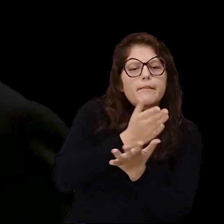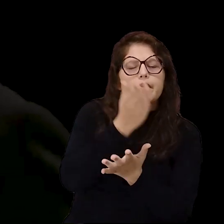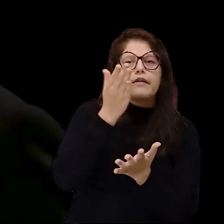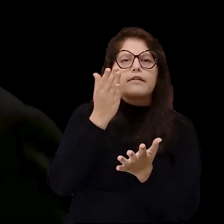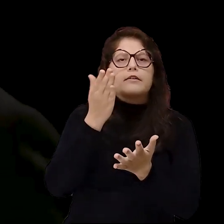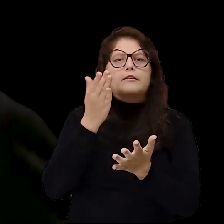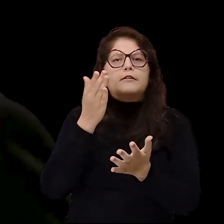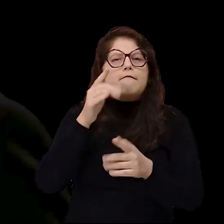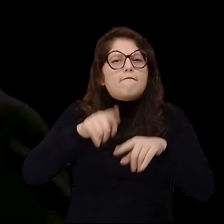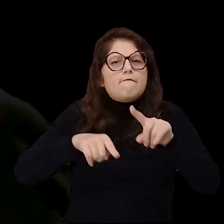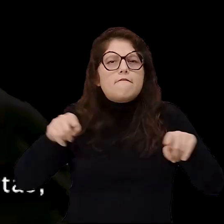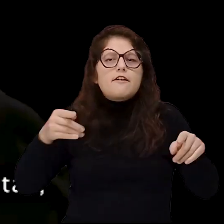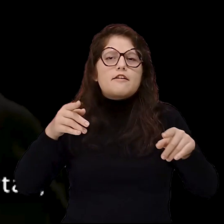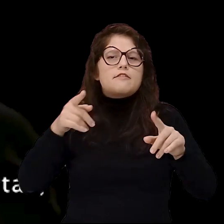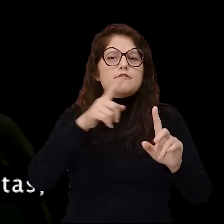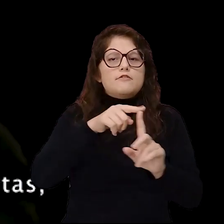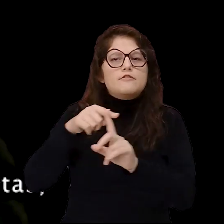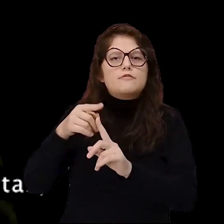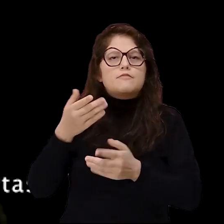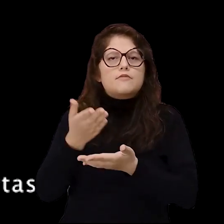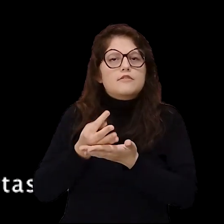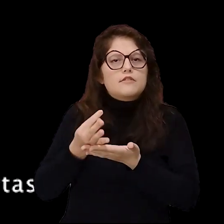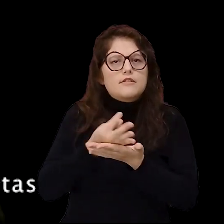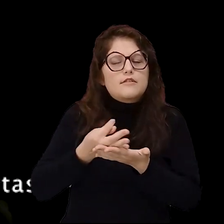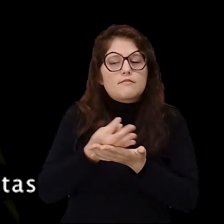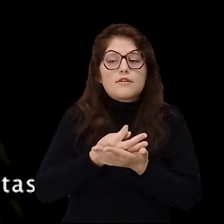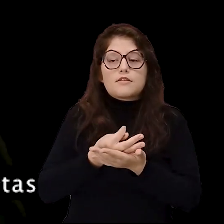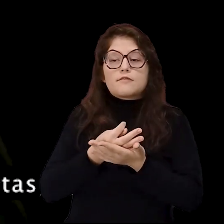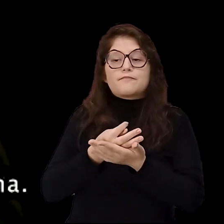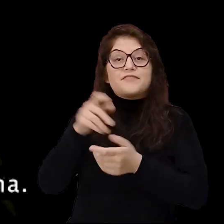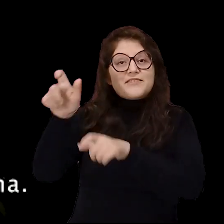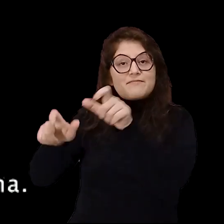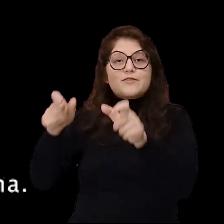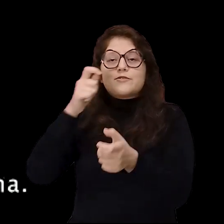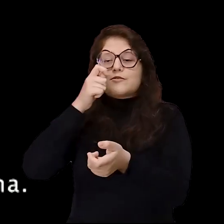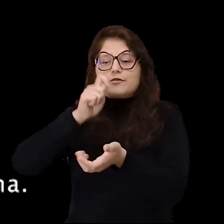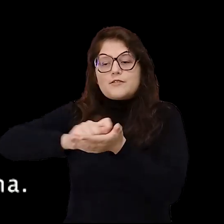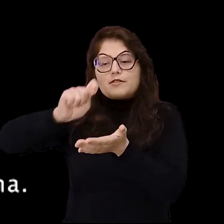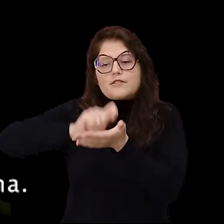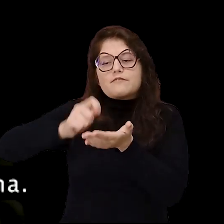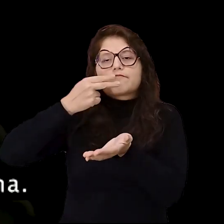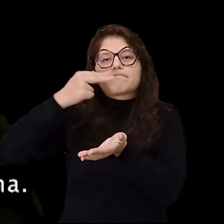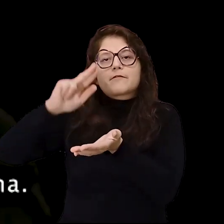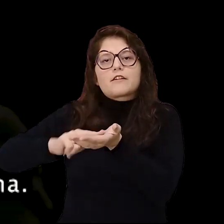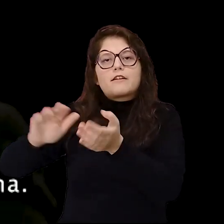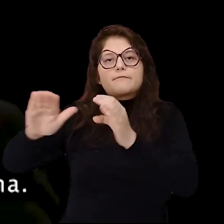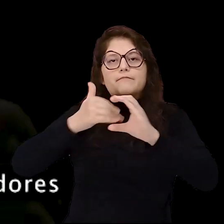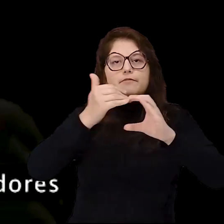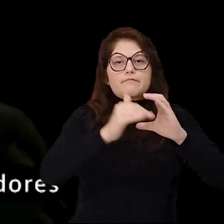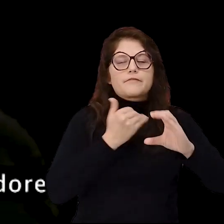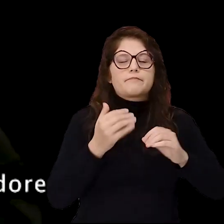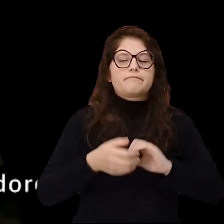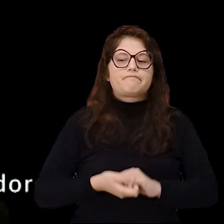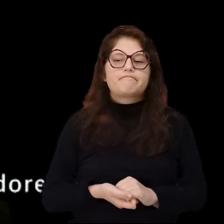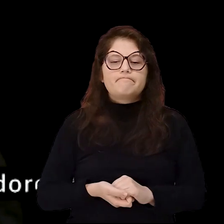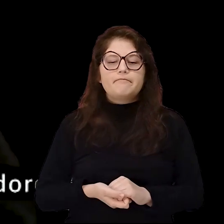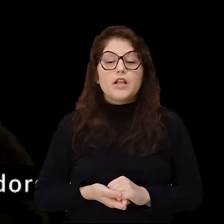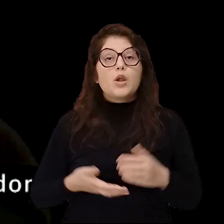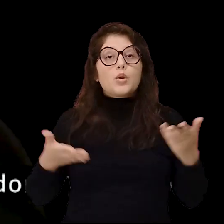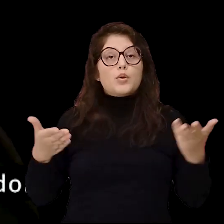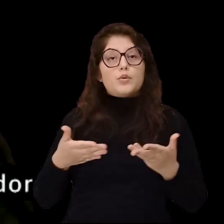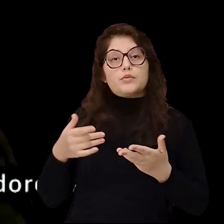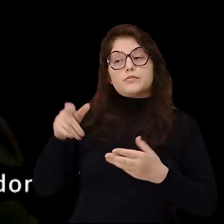of alternative treatments. And I get letters. I get hundreds of letters from people writing to tell me about what's worked for them. Someone was asking